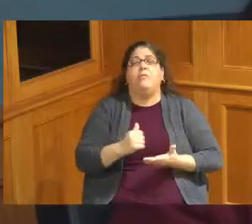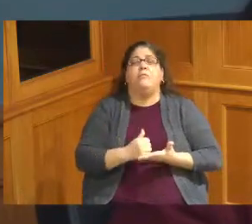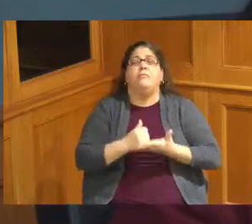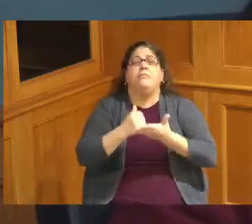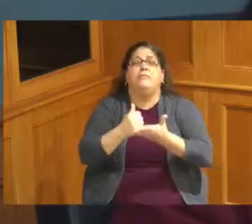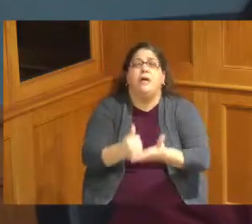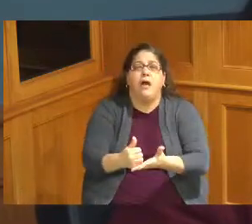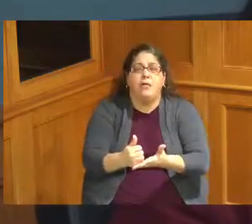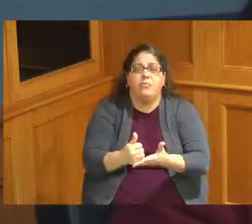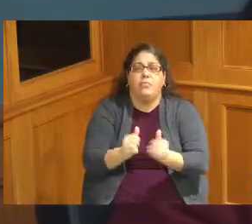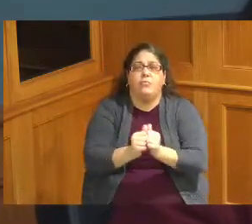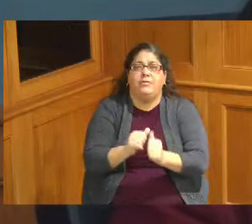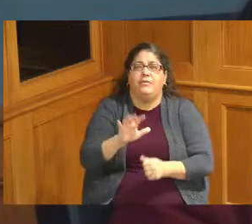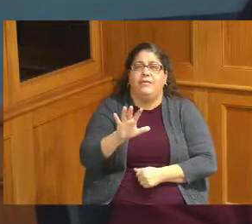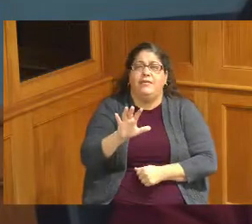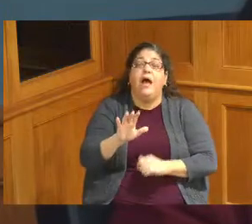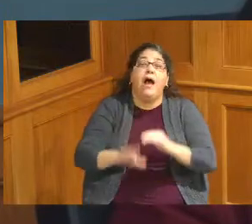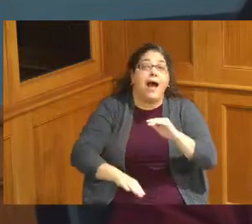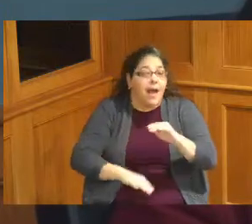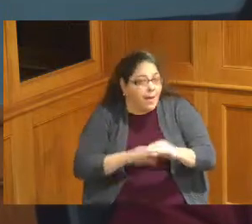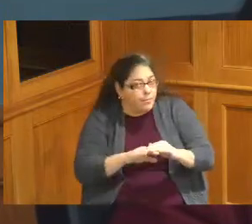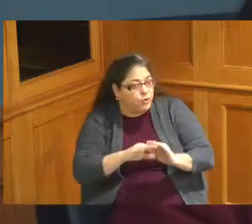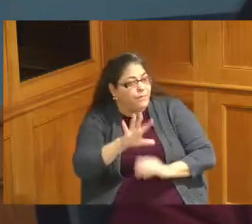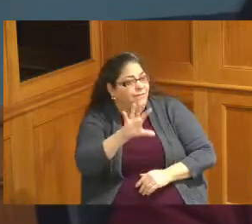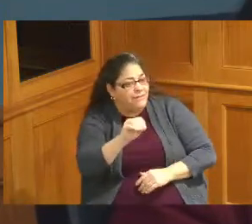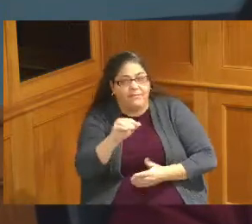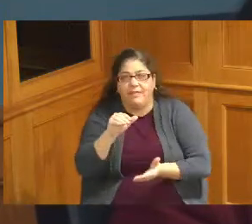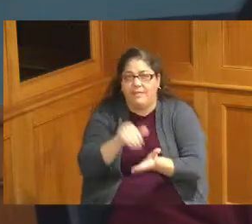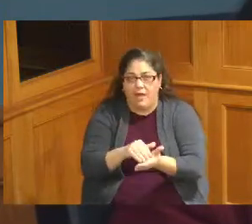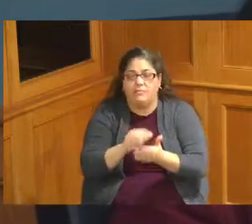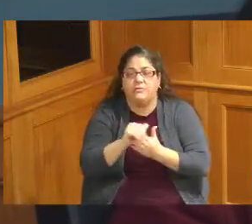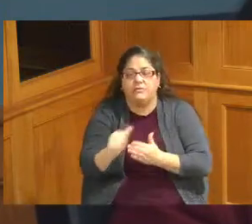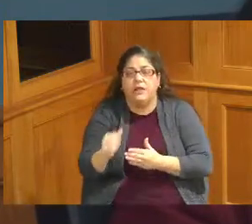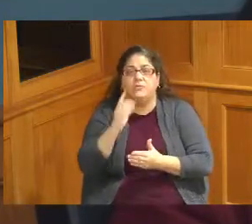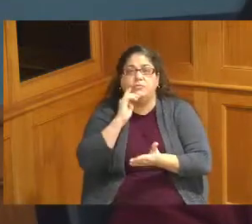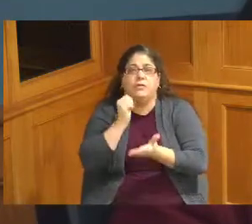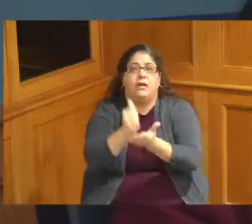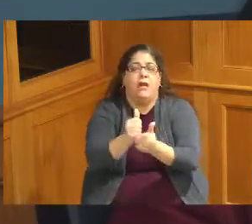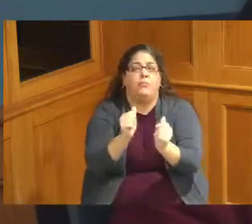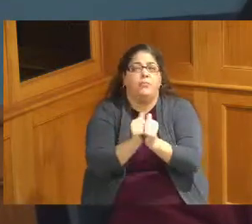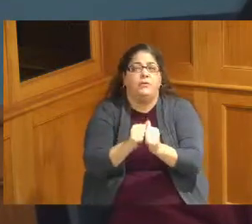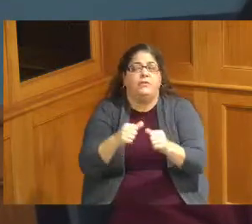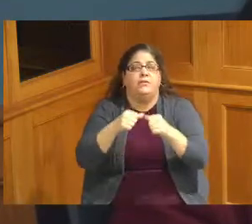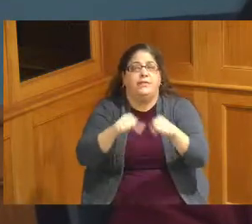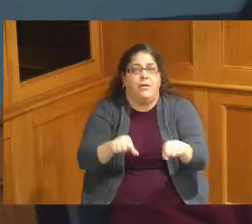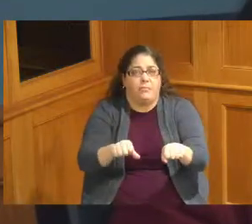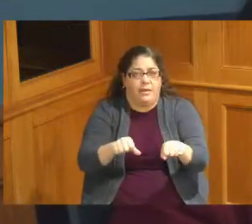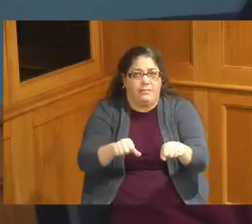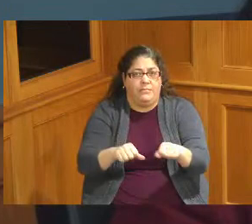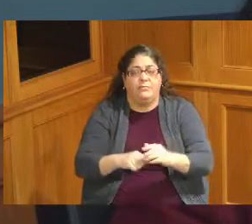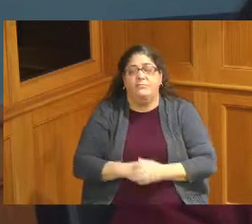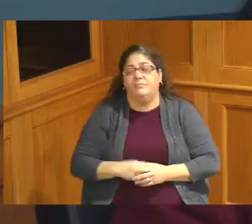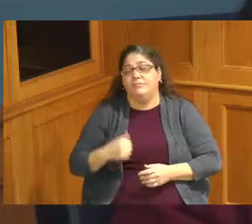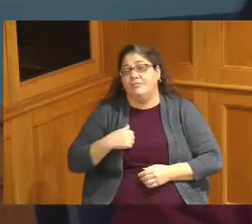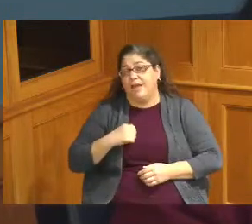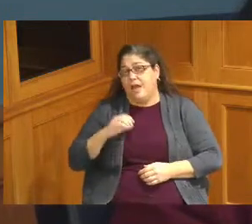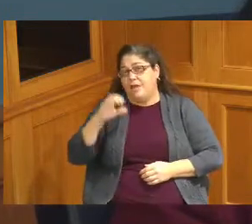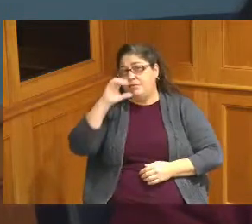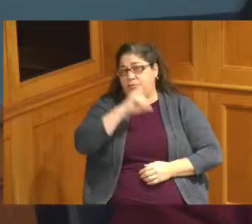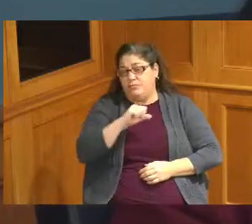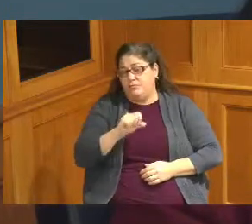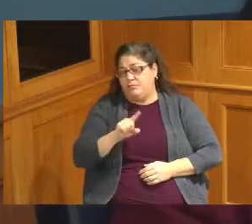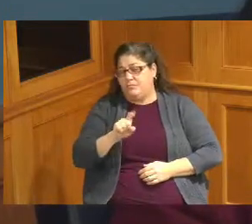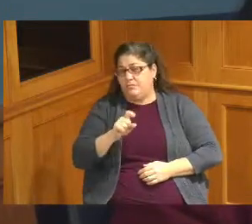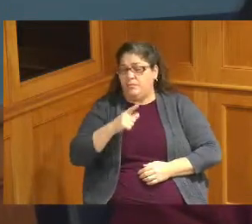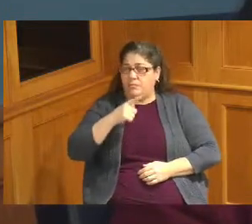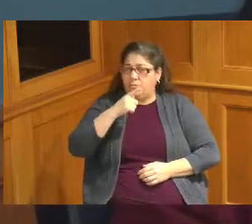with $50,000 up to $50,000 for a down payment. But my assumption then is who's going